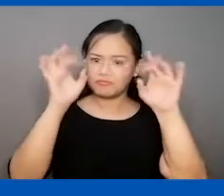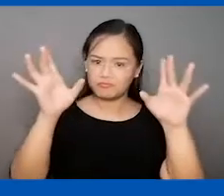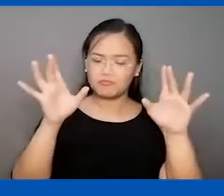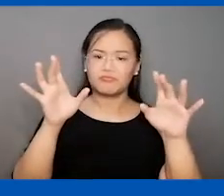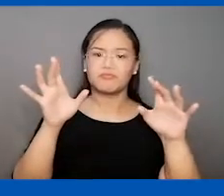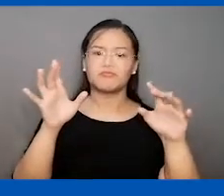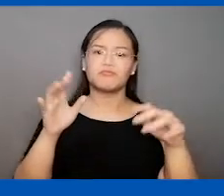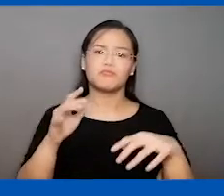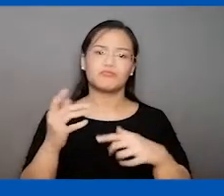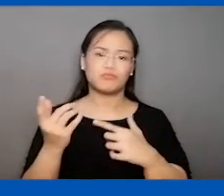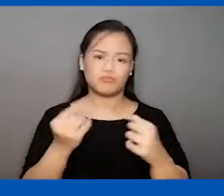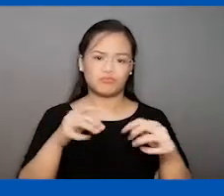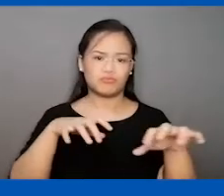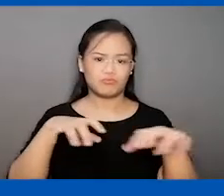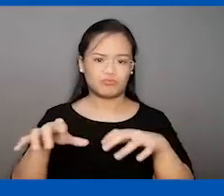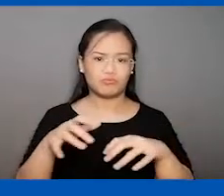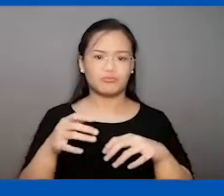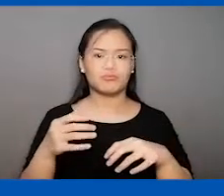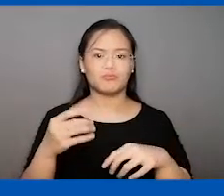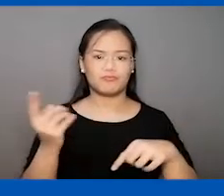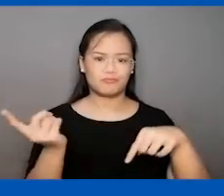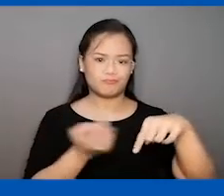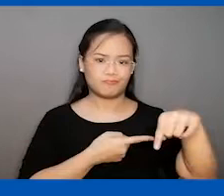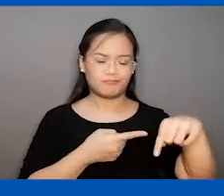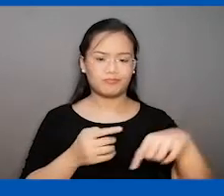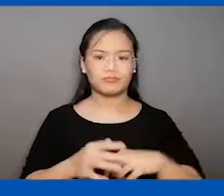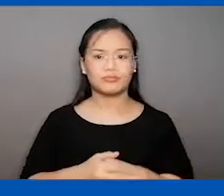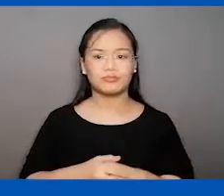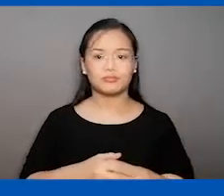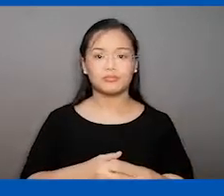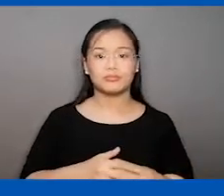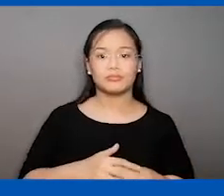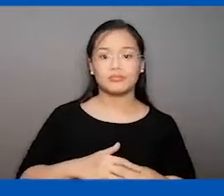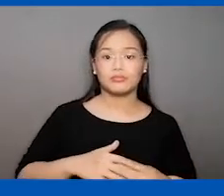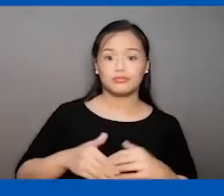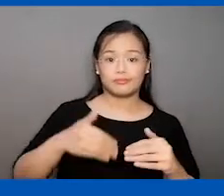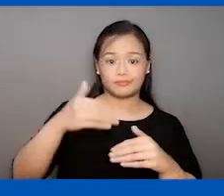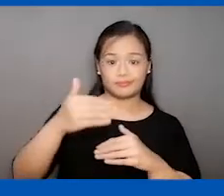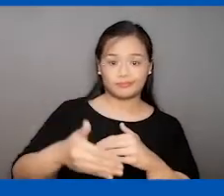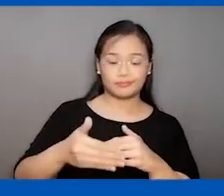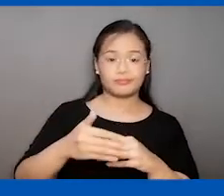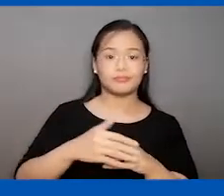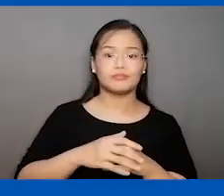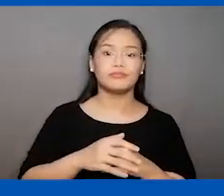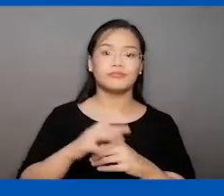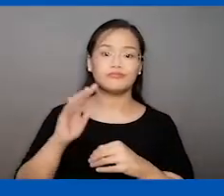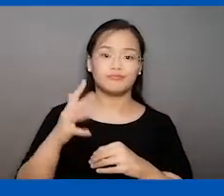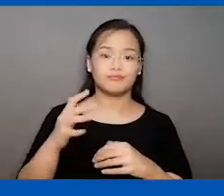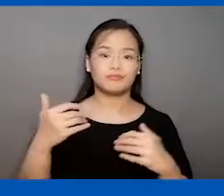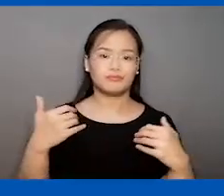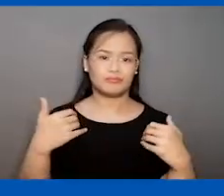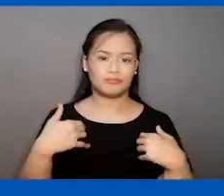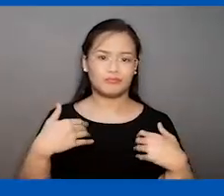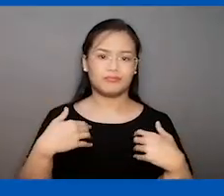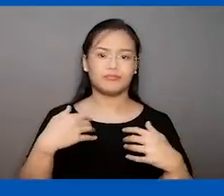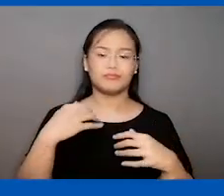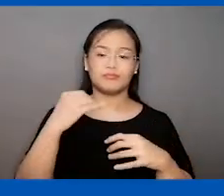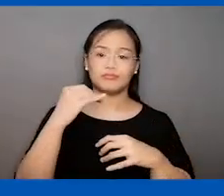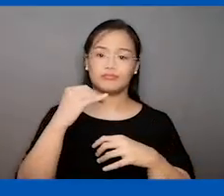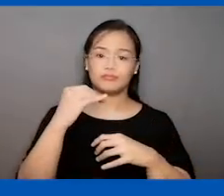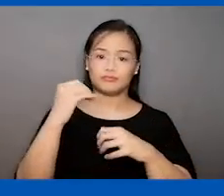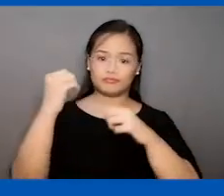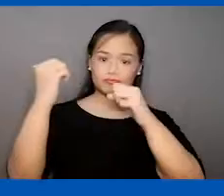Fifth, we have the Migrant Workers Convention, or the International Convention on the Protection of All Migrant